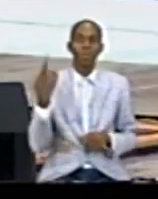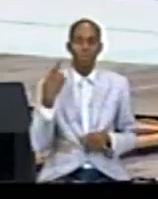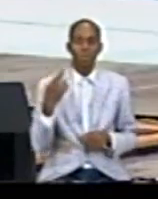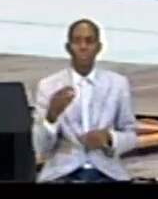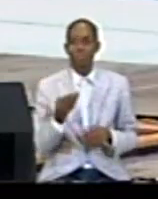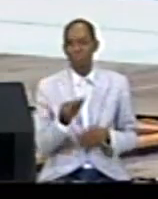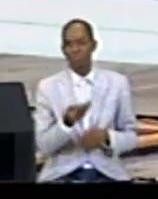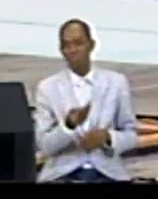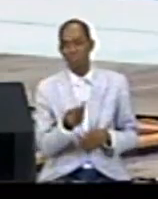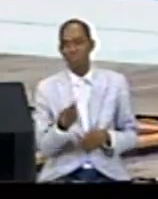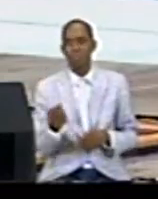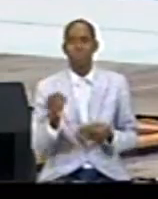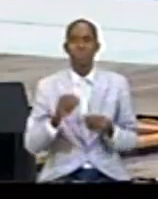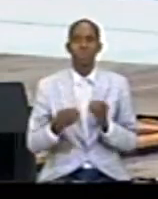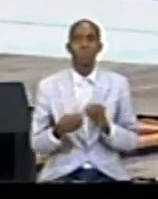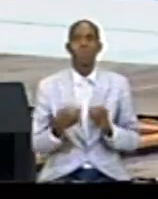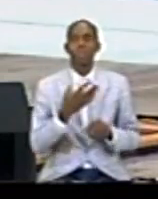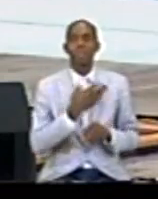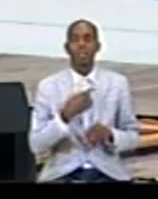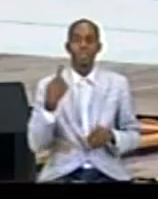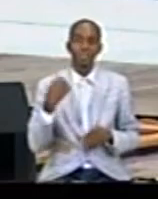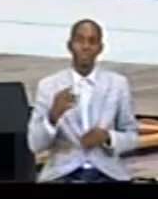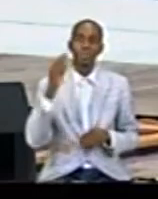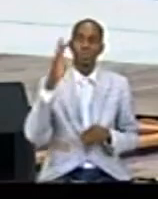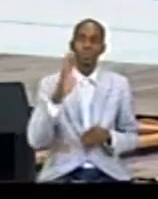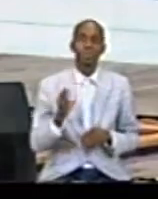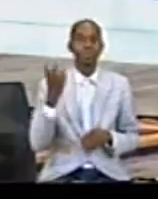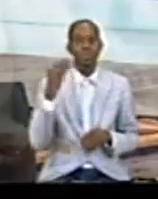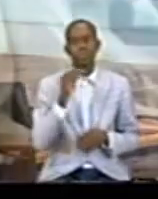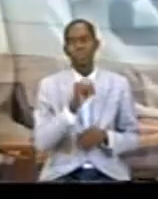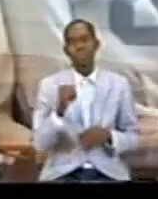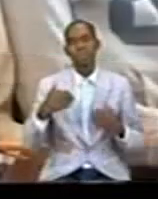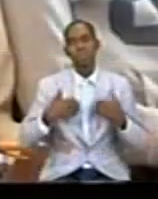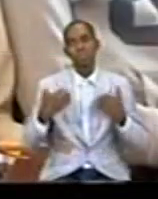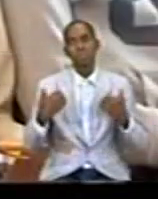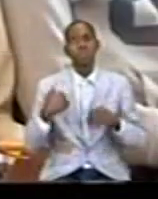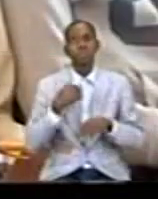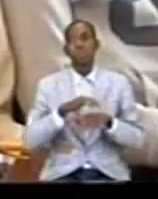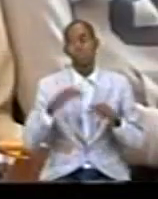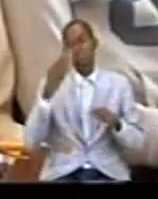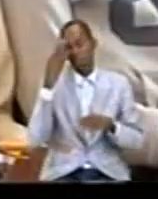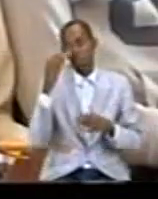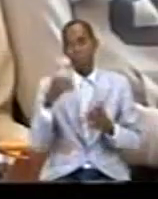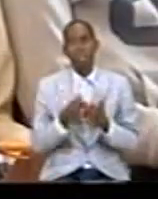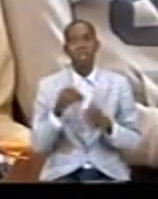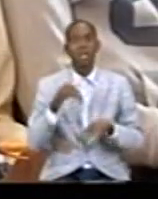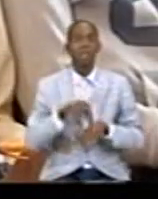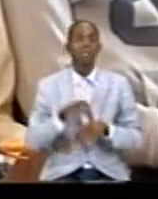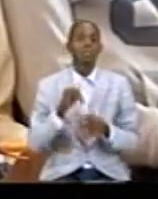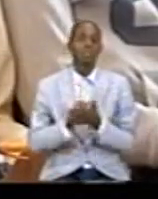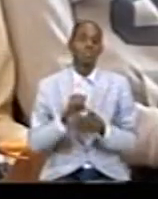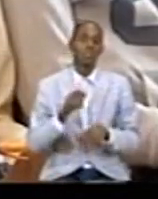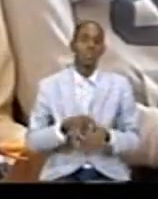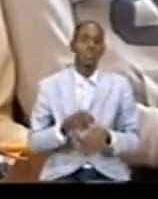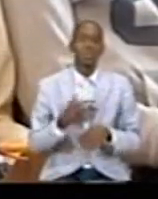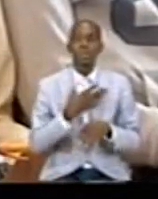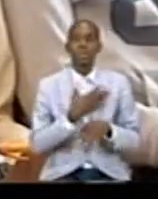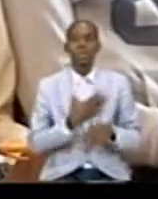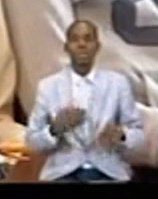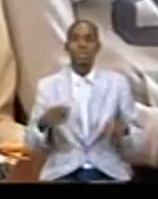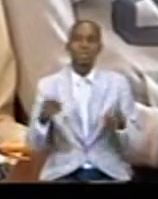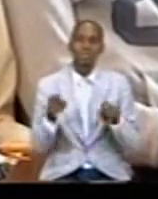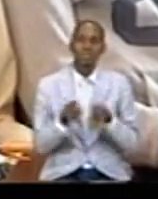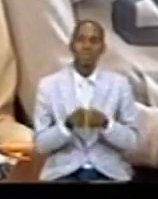congregation. And the pastor was a young pastor, although we didn't realize it at that time. And now as we are, you